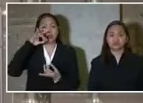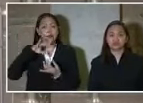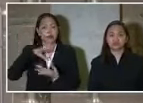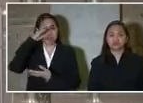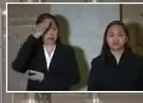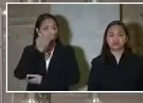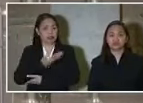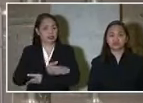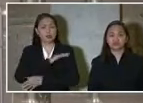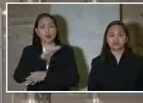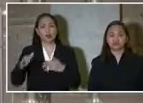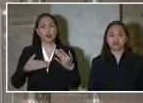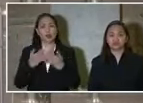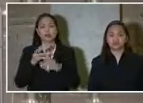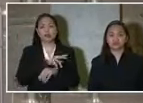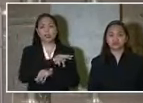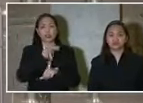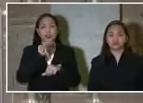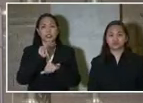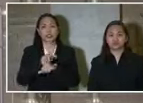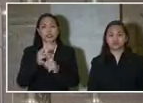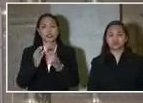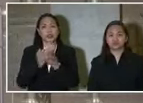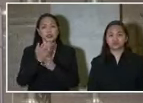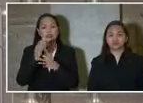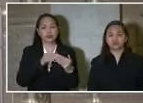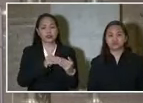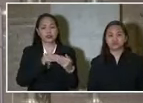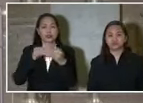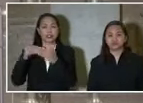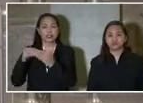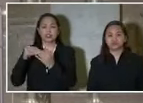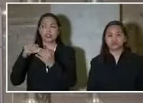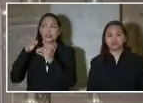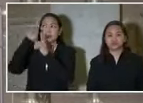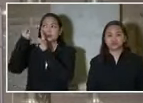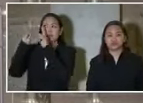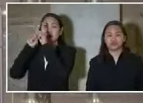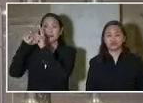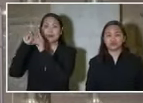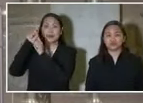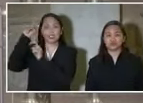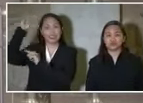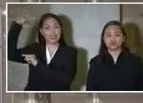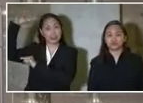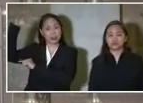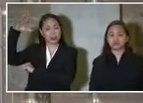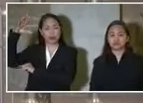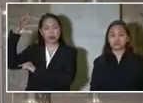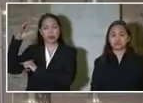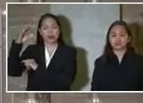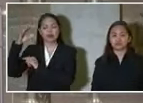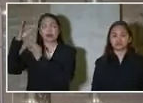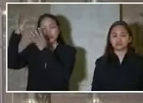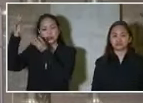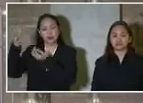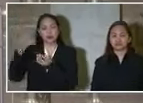nations, by the guidance of a star, grant in your